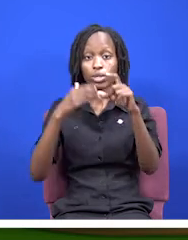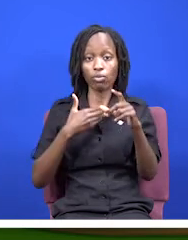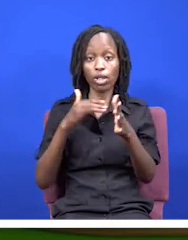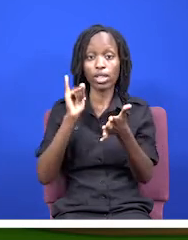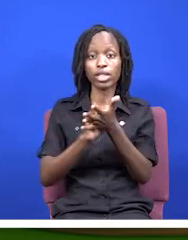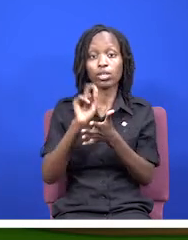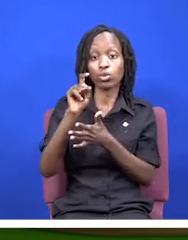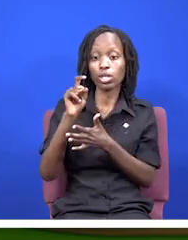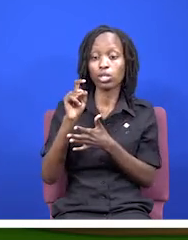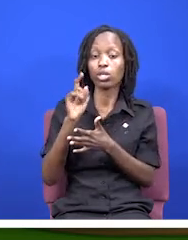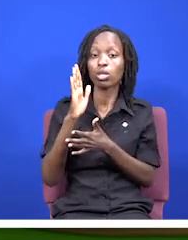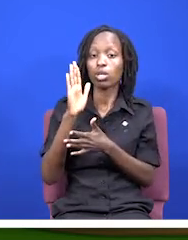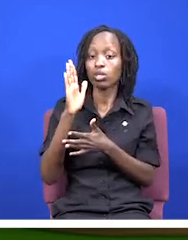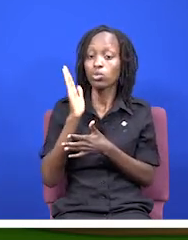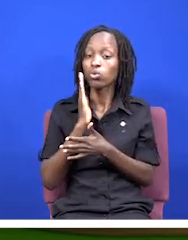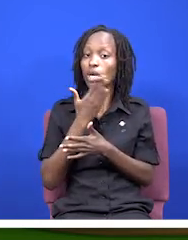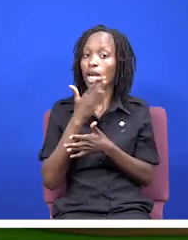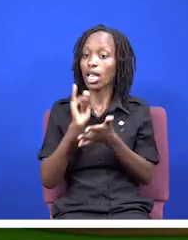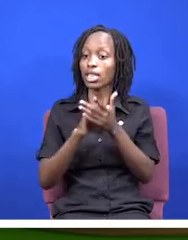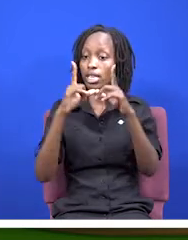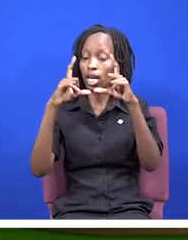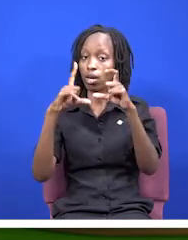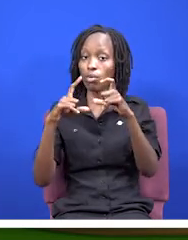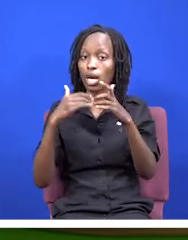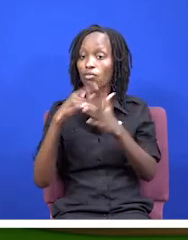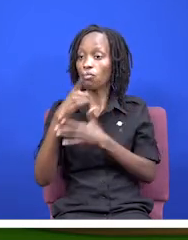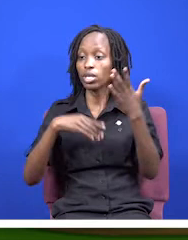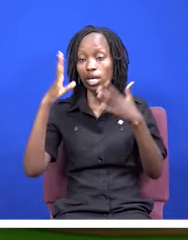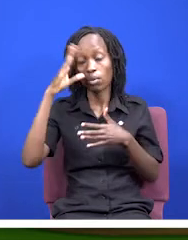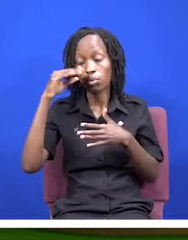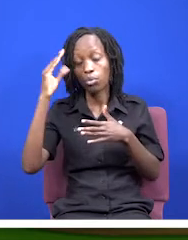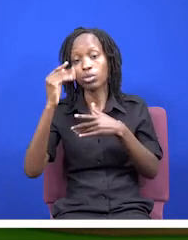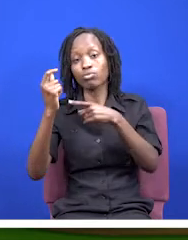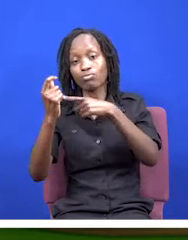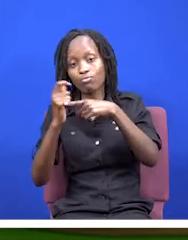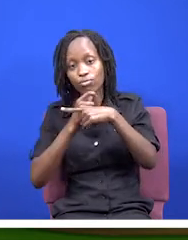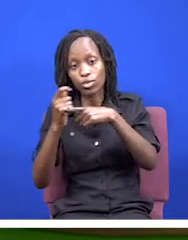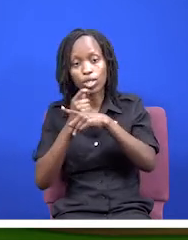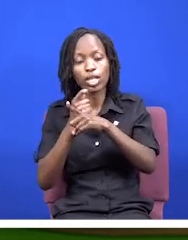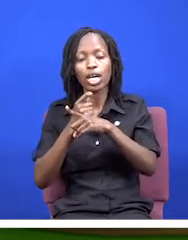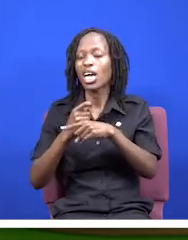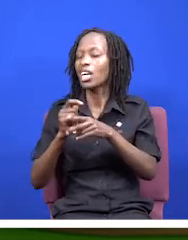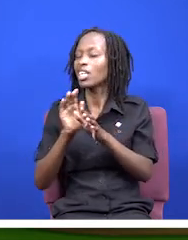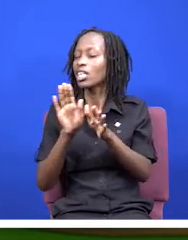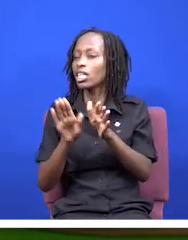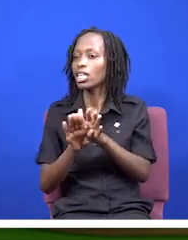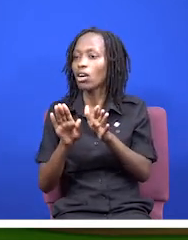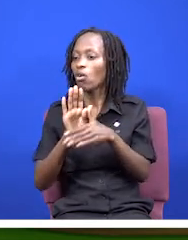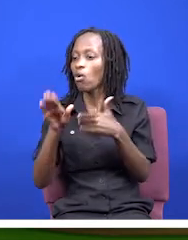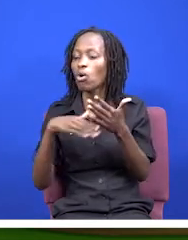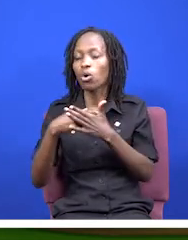this picture will be a picture of Moses being trained in all wisdom of the